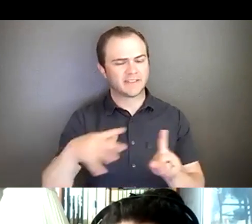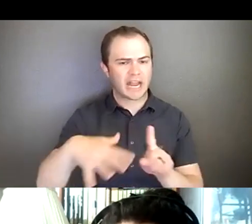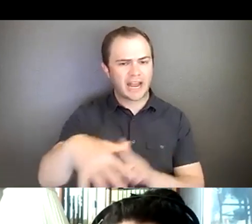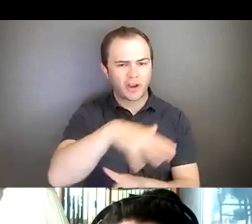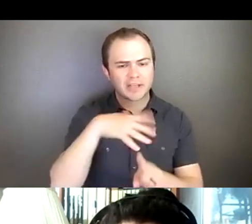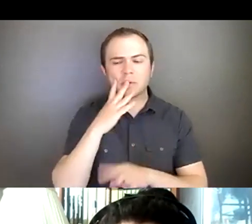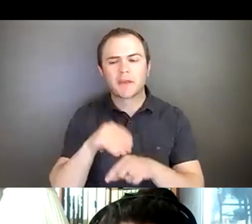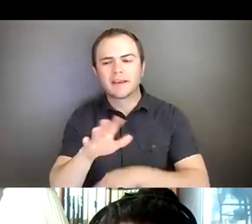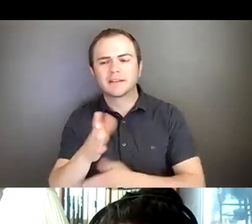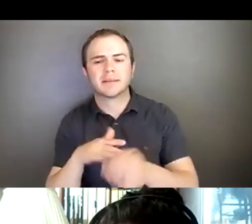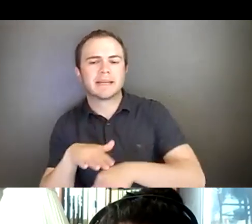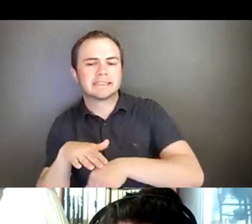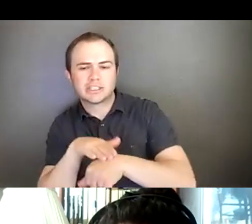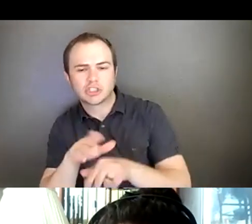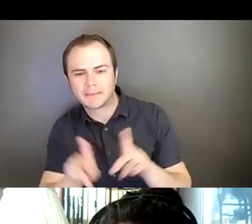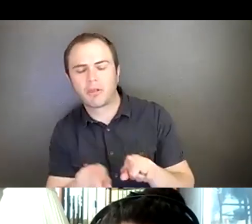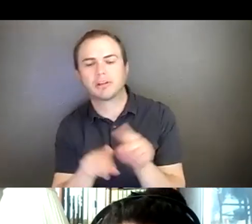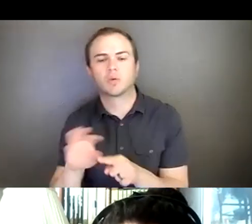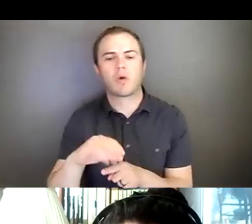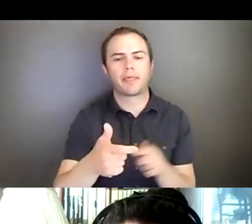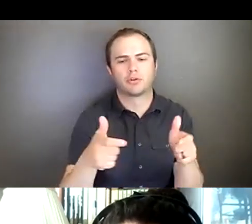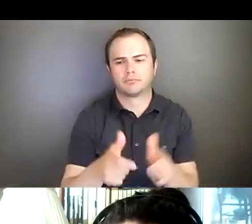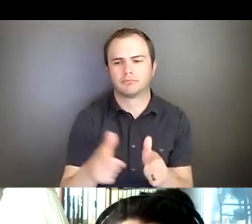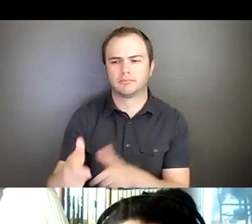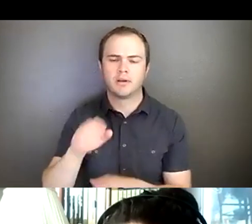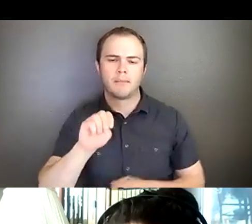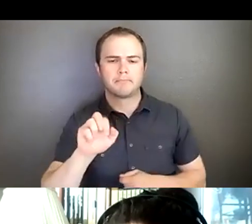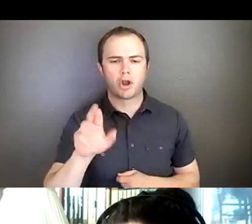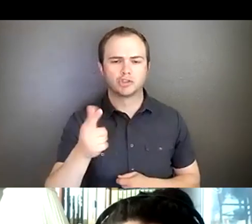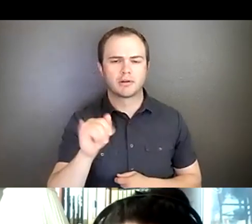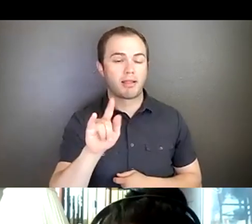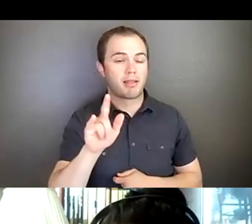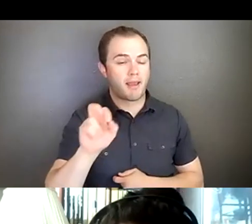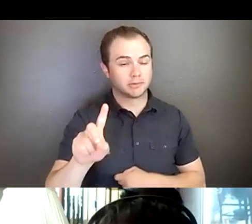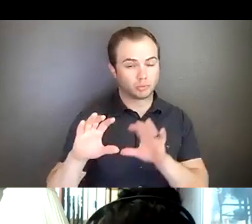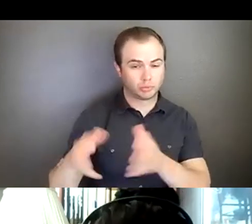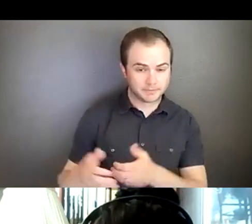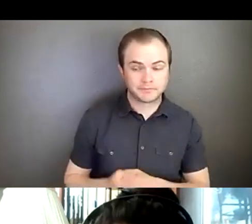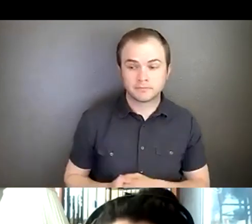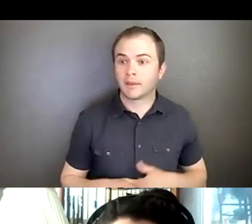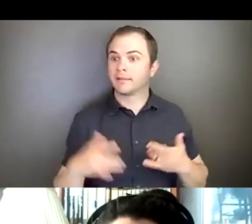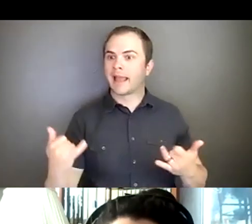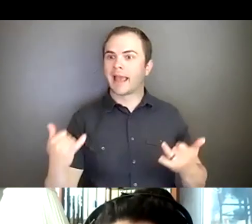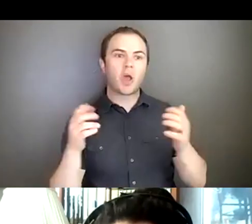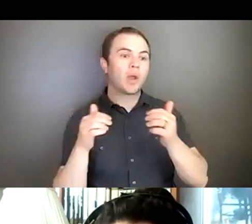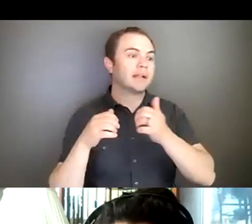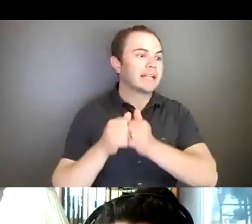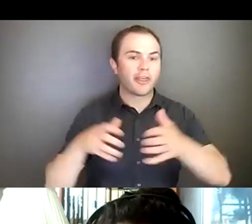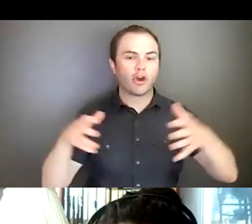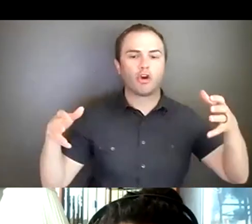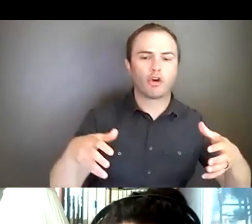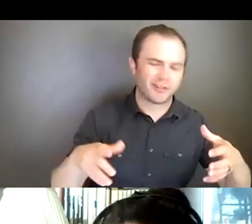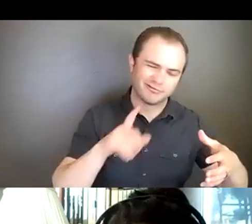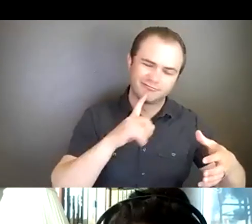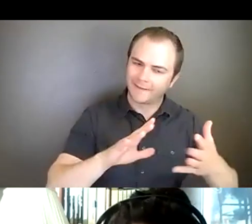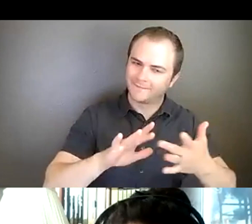Indigenous people as well as other marginalized groups. Although we are here together virtually, separated by